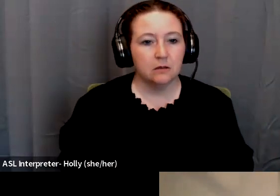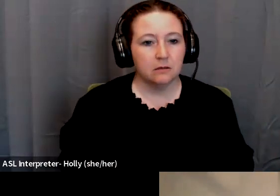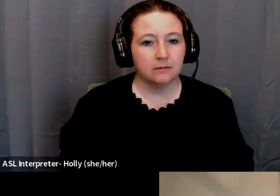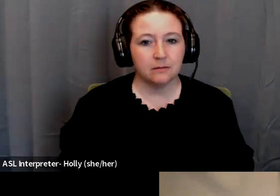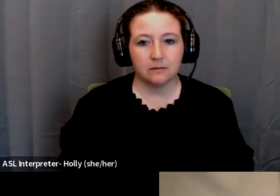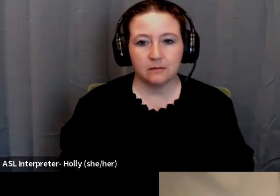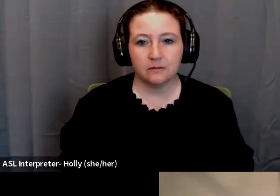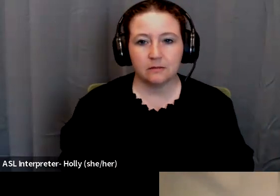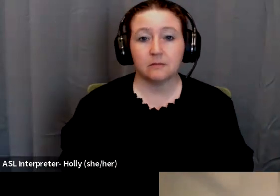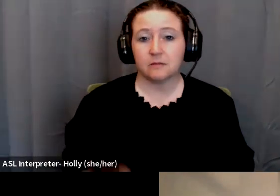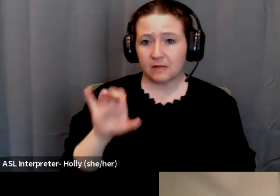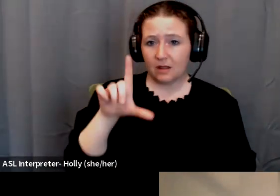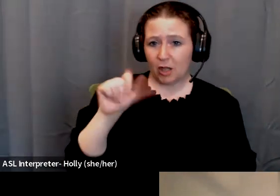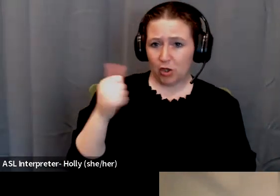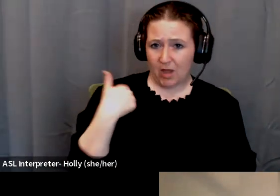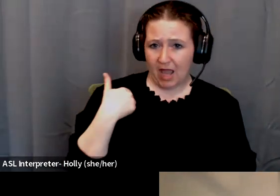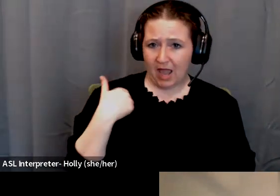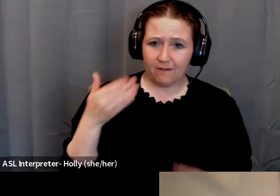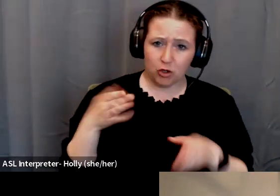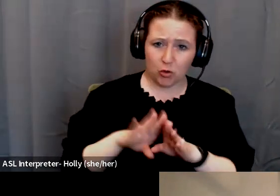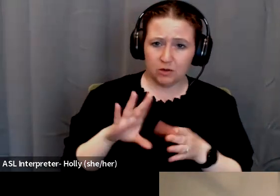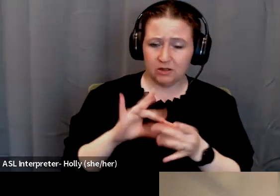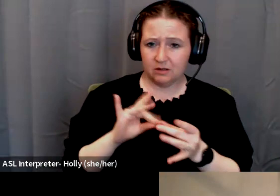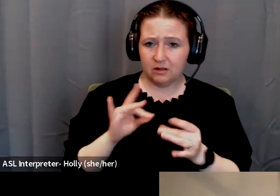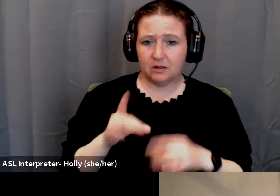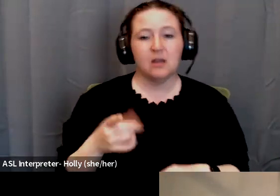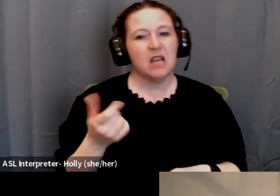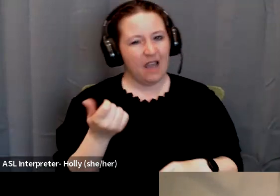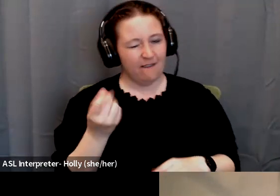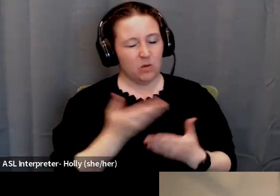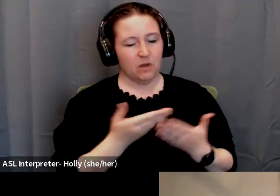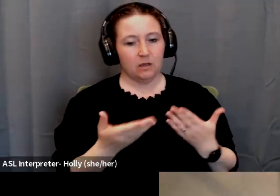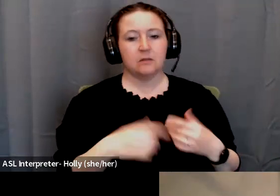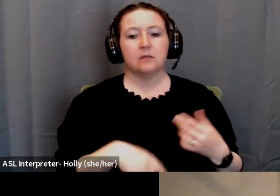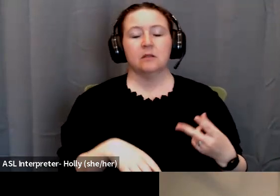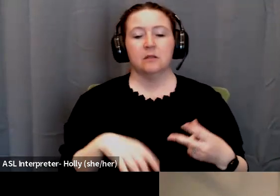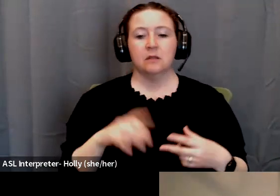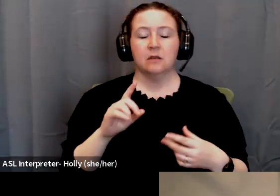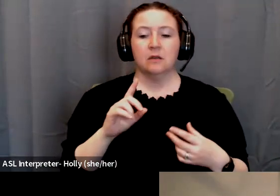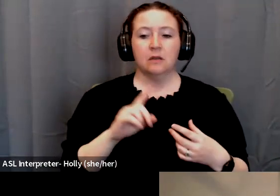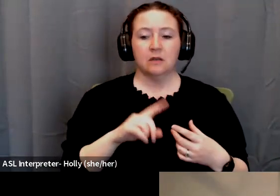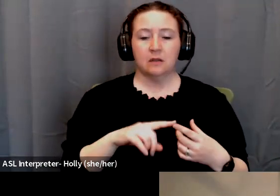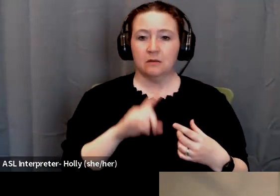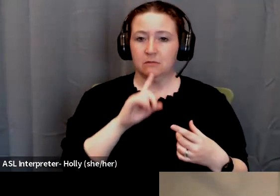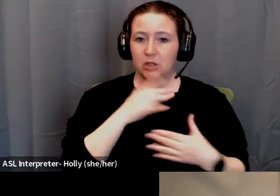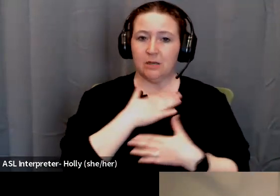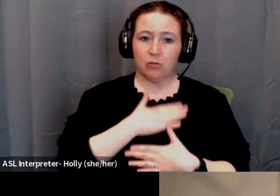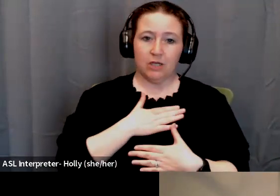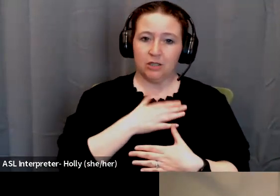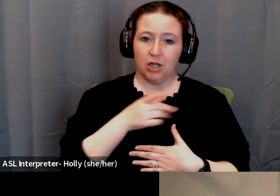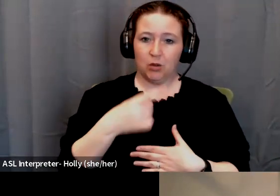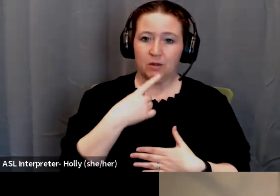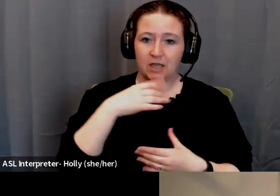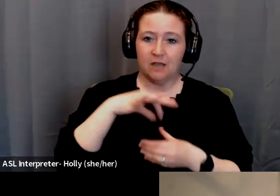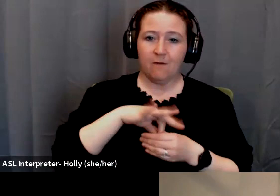Felecia, do you have any other closing remarks? Just a couple of things. One, I really appreciate you saying vote